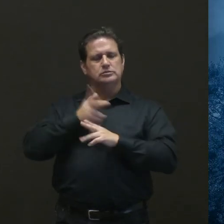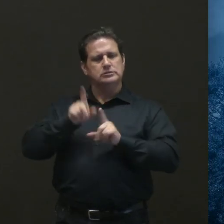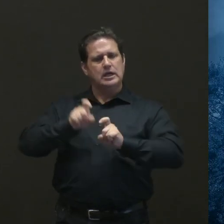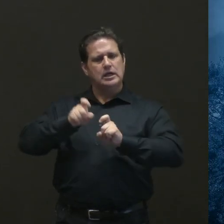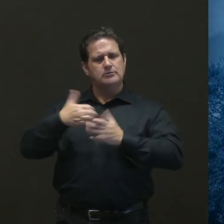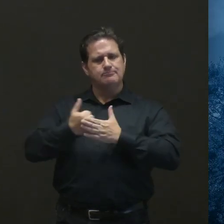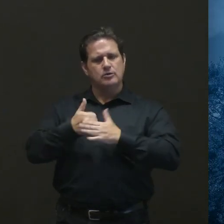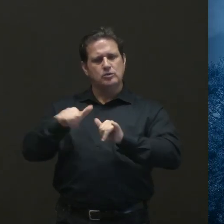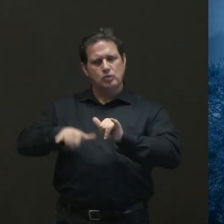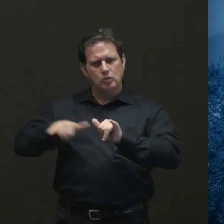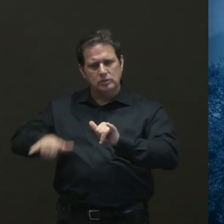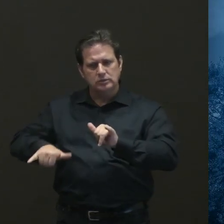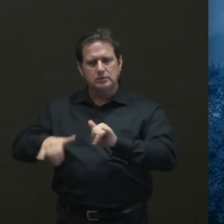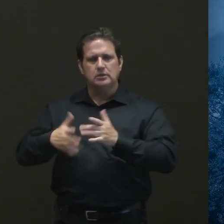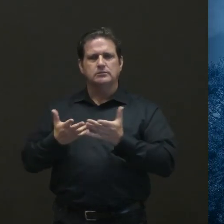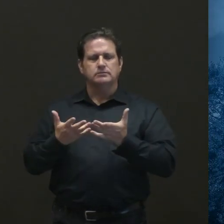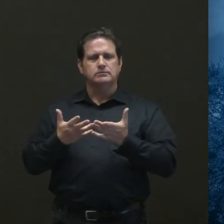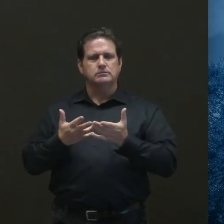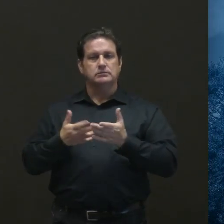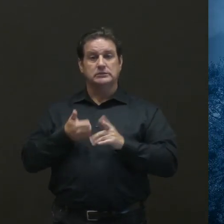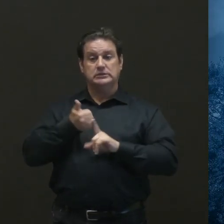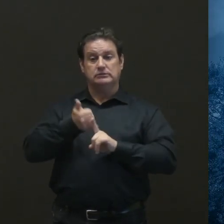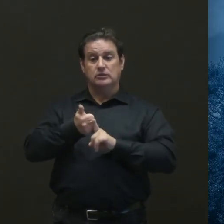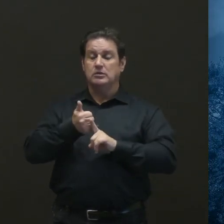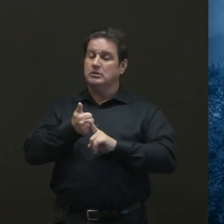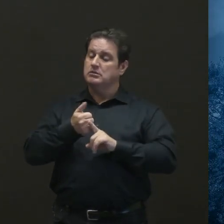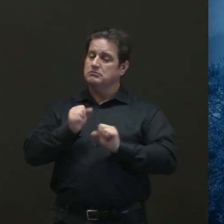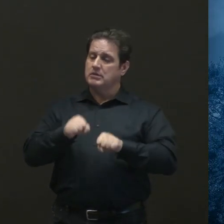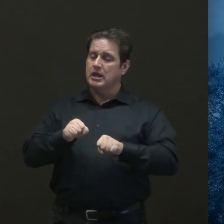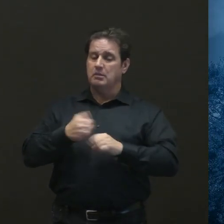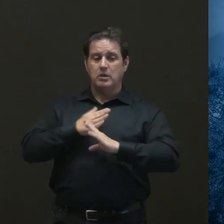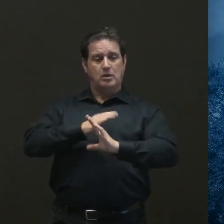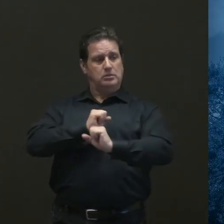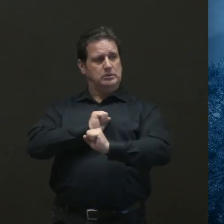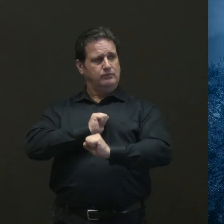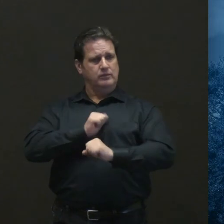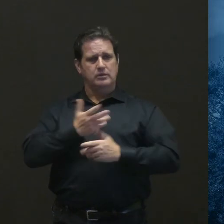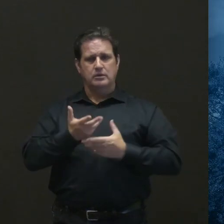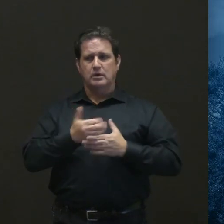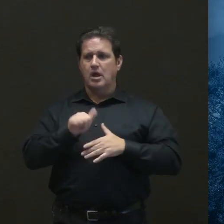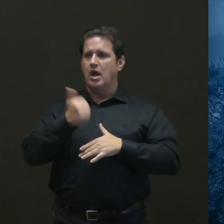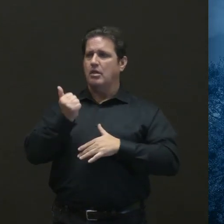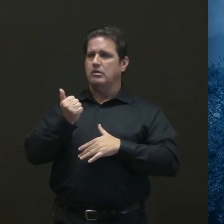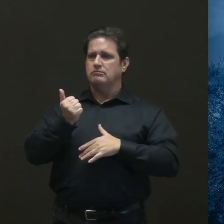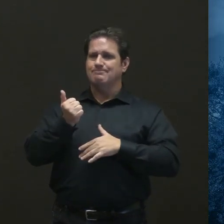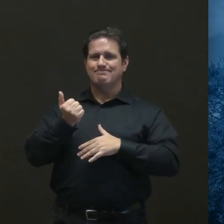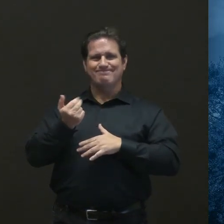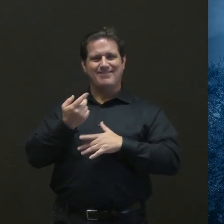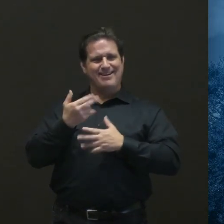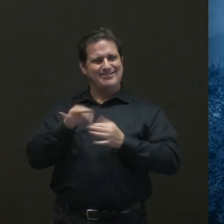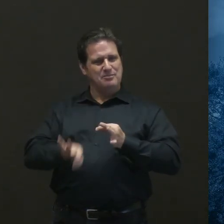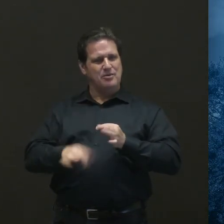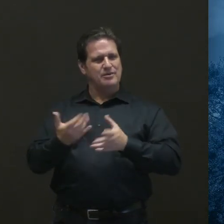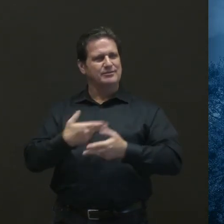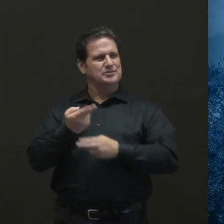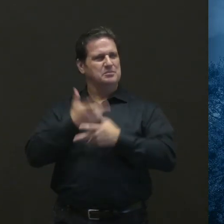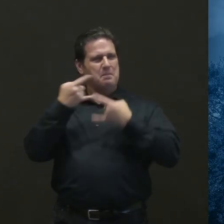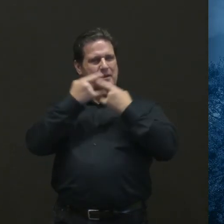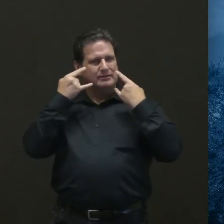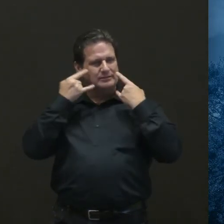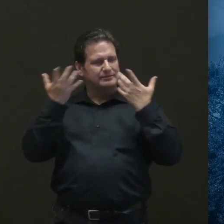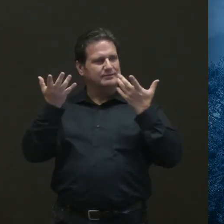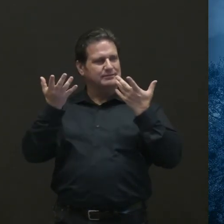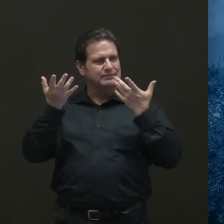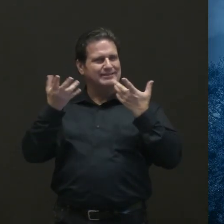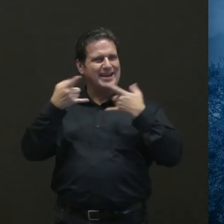tested and quarantine yourself. But you can always protect yourself and others by wearing a mask, and obviously